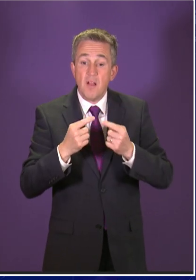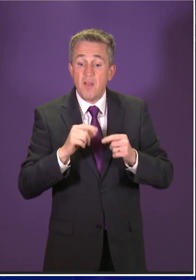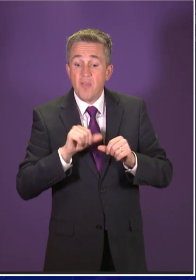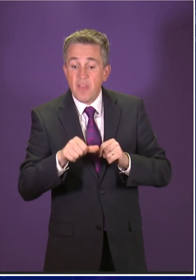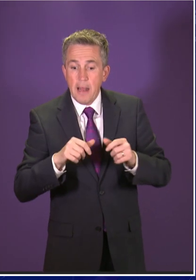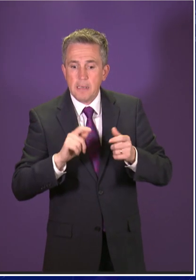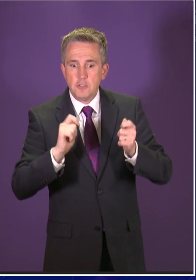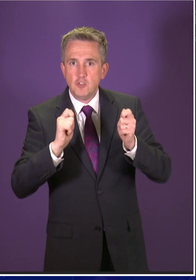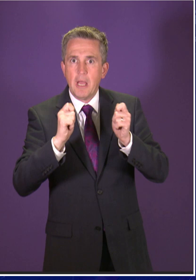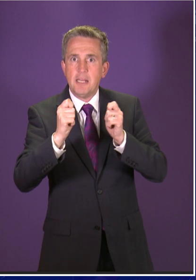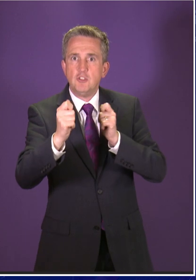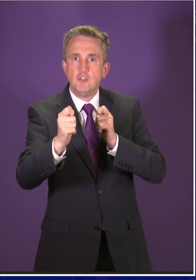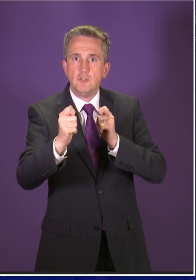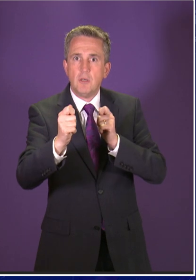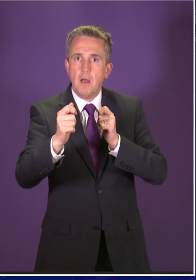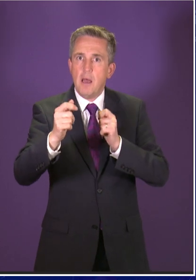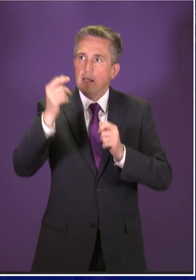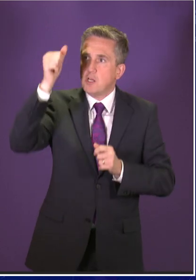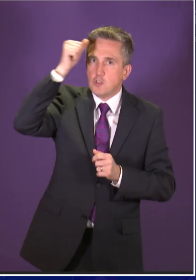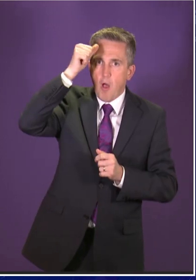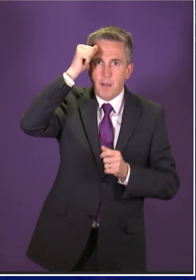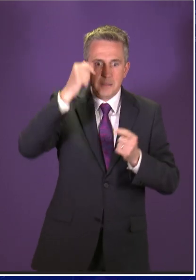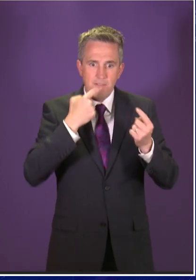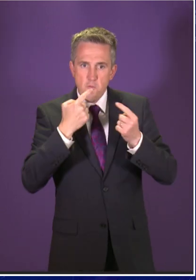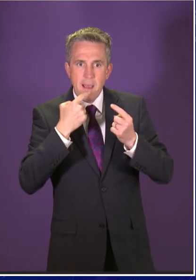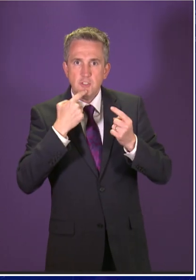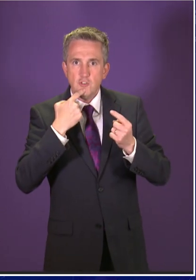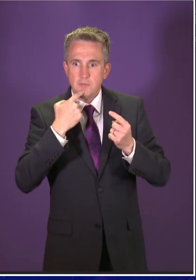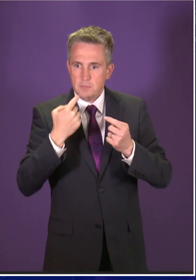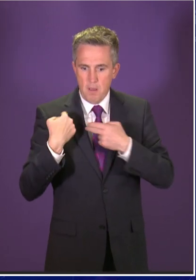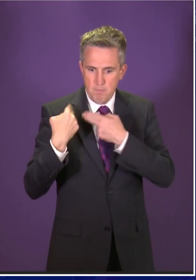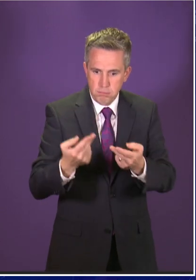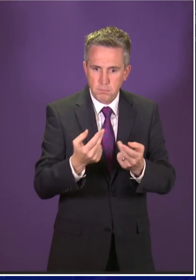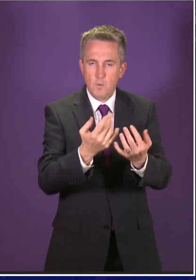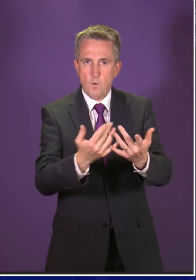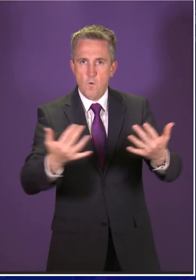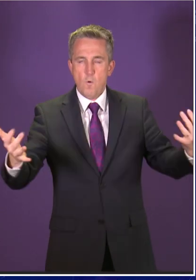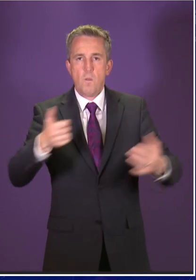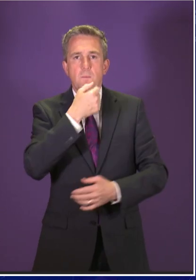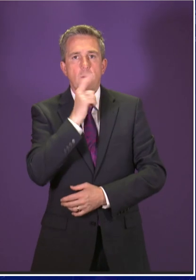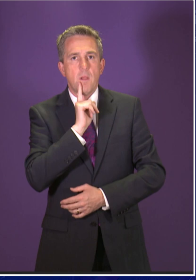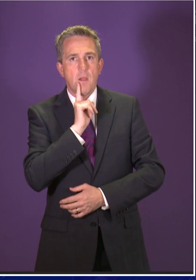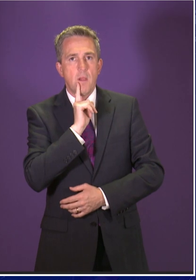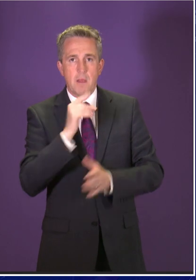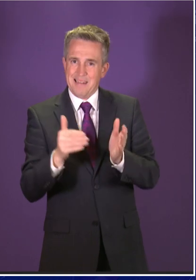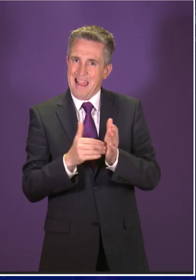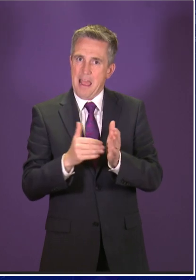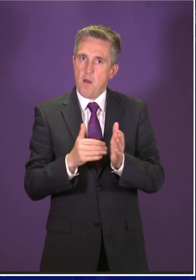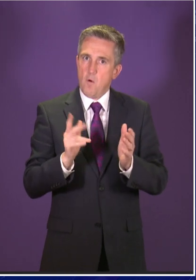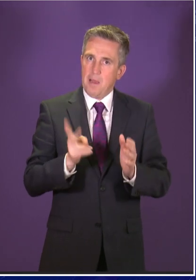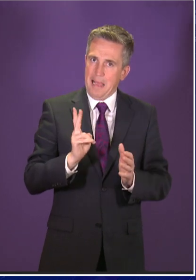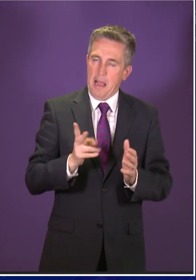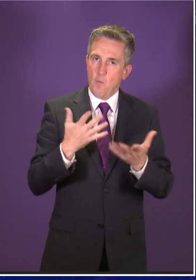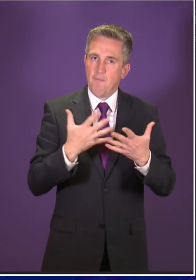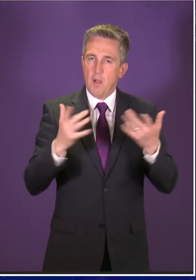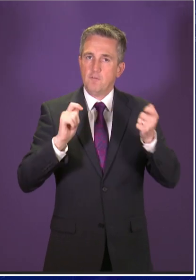down, and it triggered this massive wave of change. Where we are today is at the beginning of an equivalent wave of change. It is